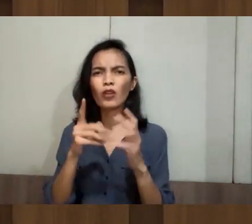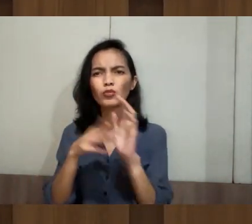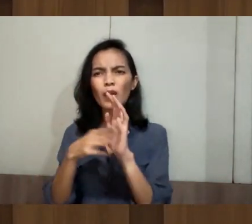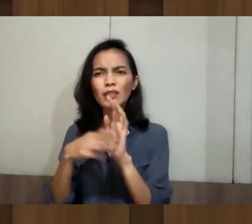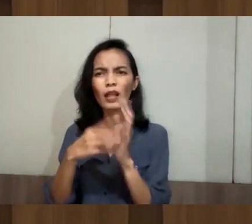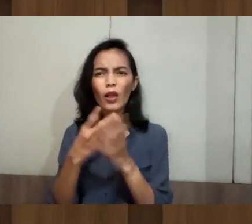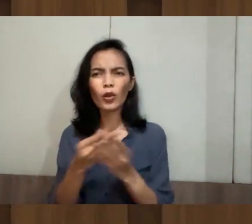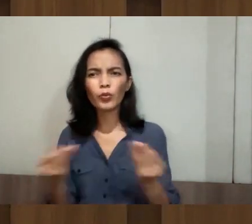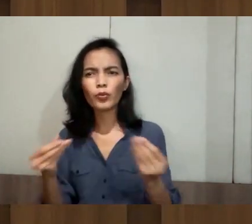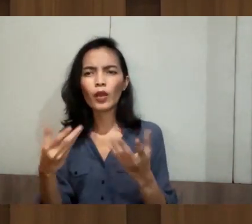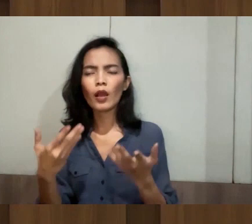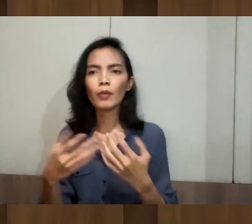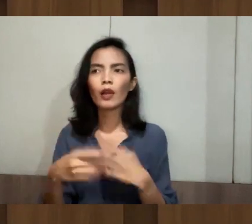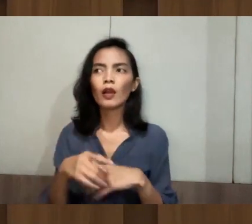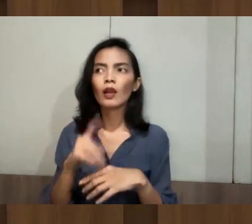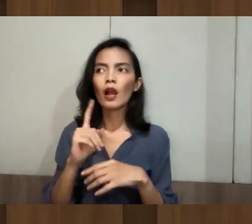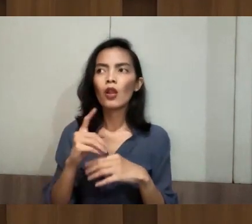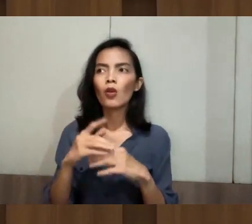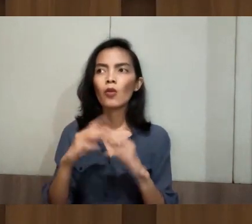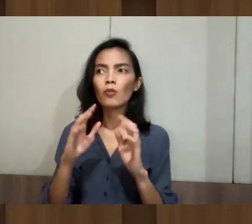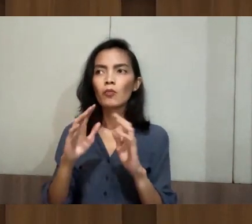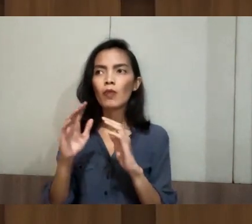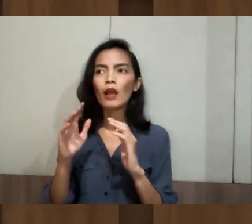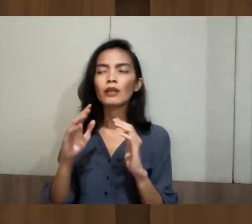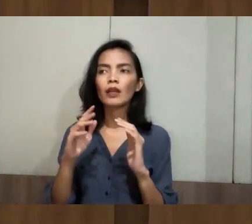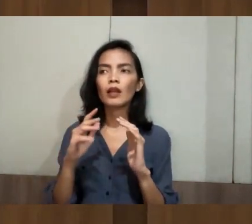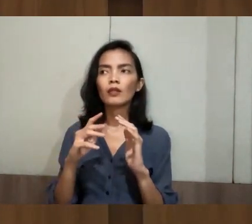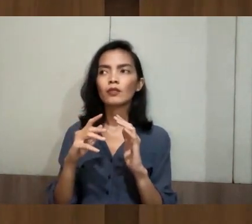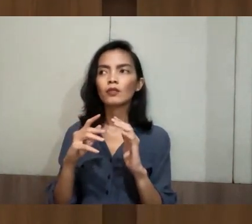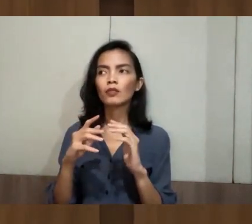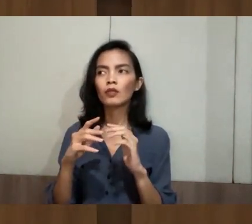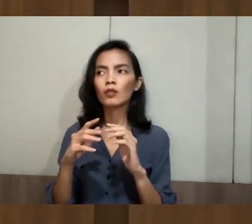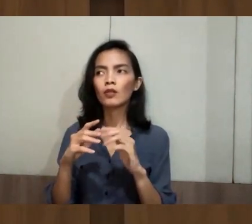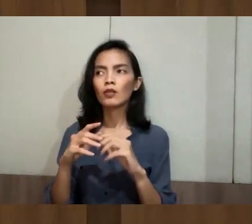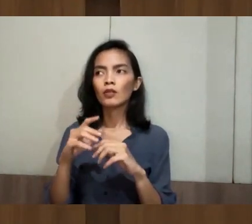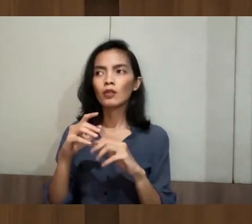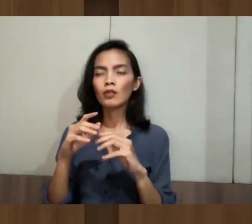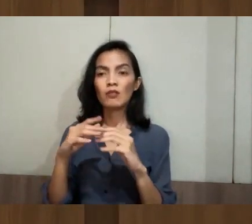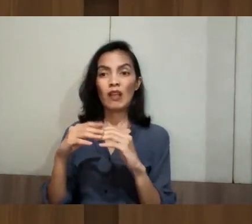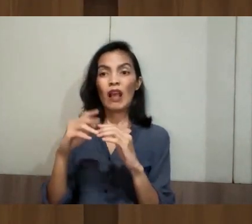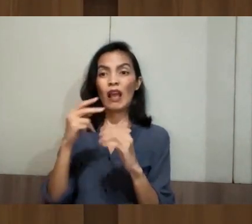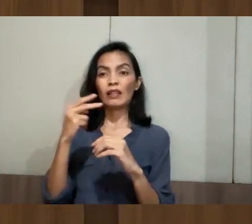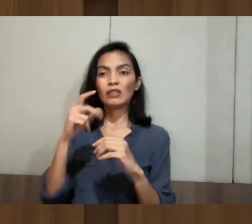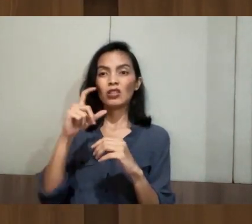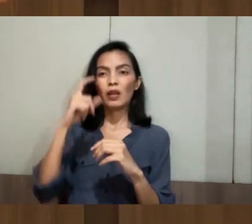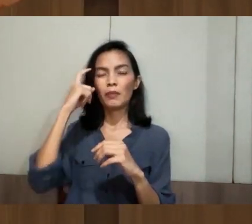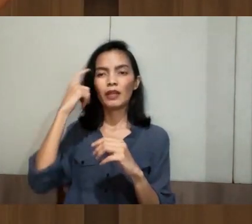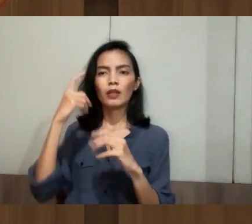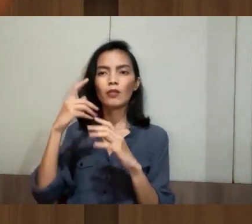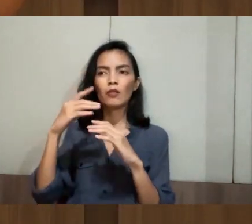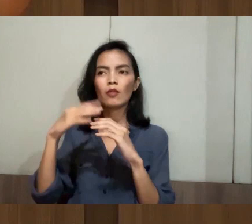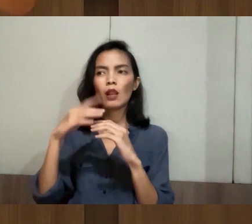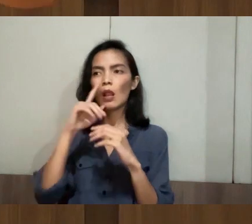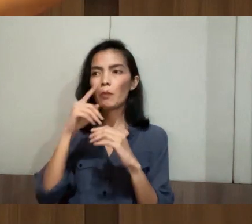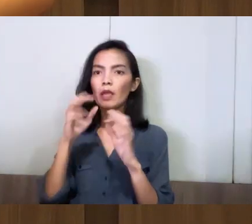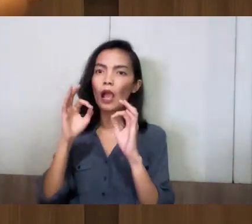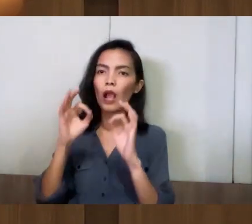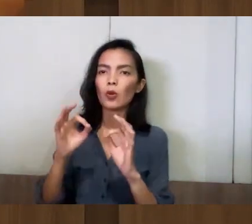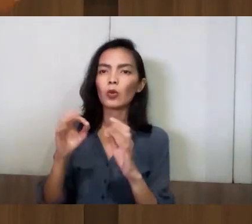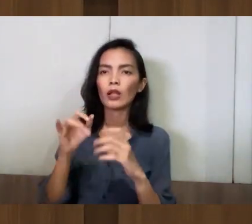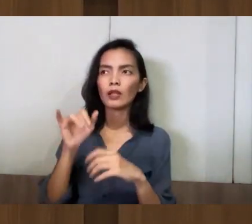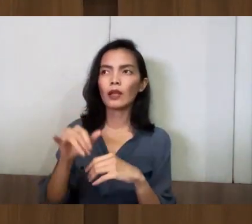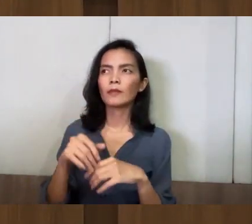the anomaly that you need to solve. Because the more information that you can get, the more accurate your perception will